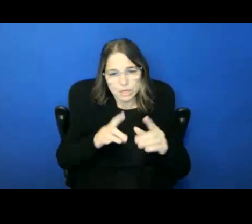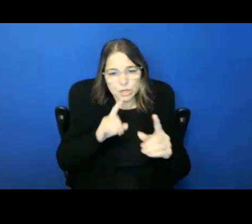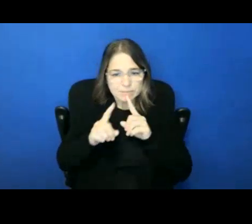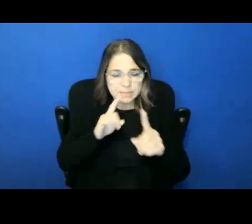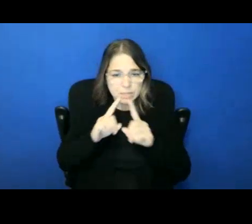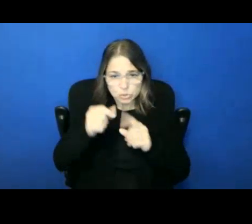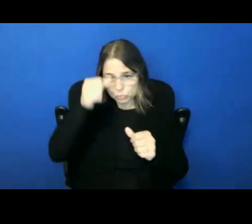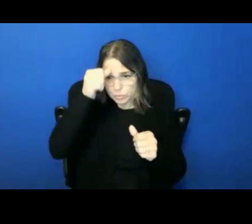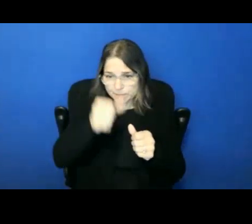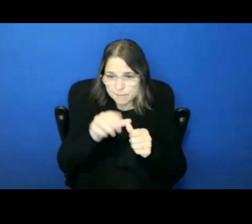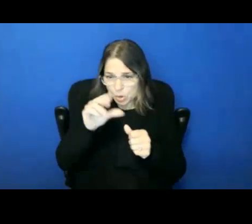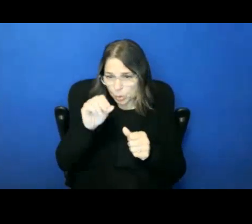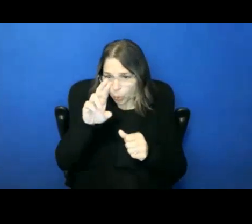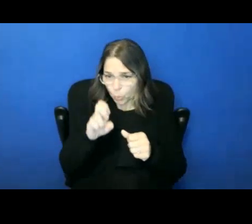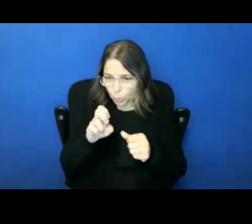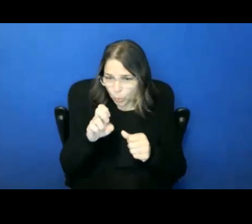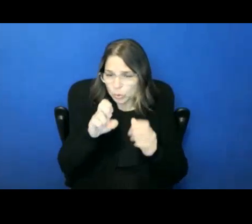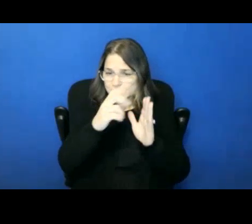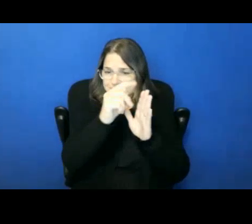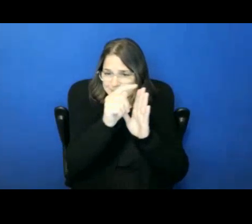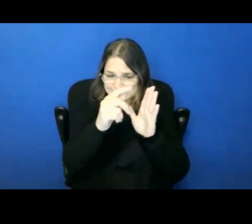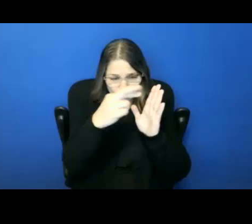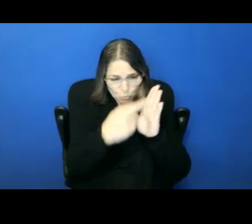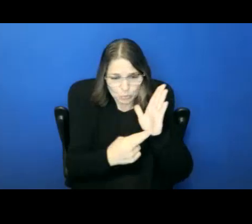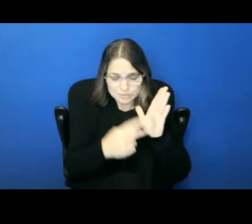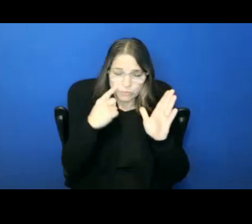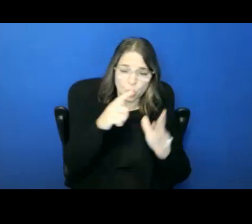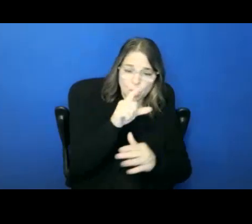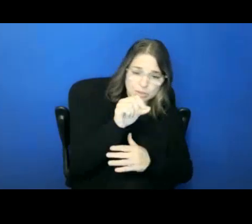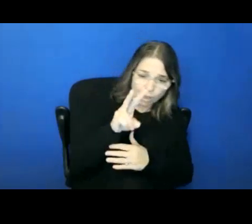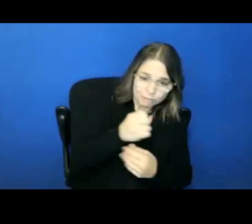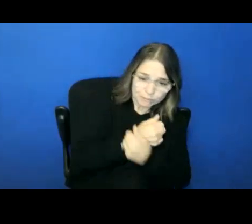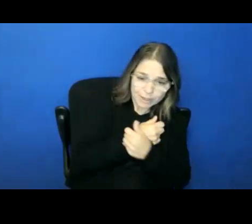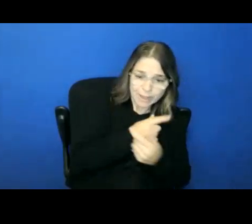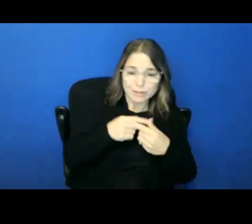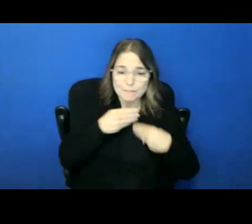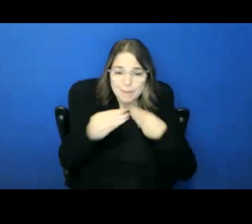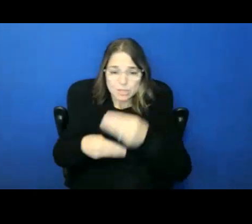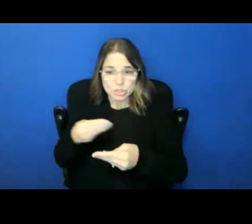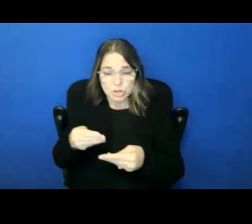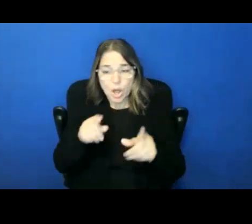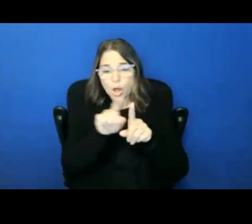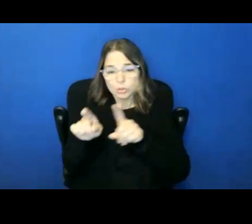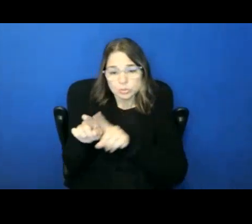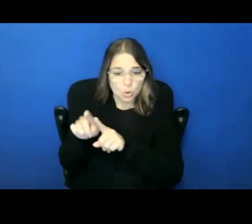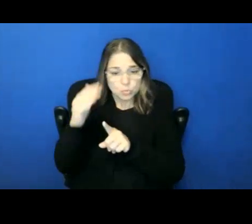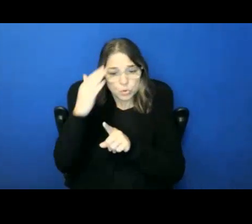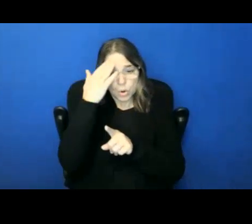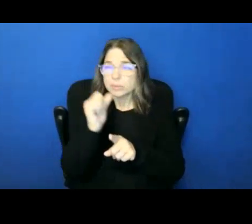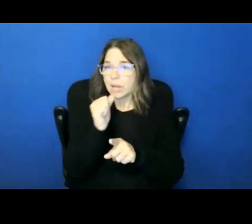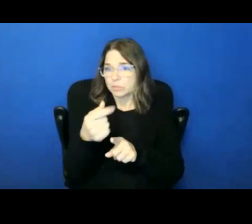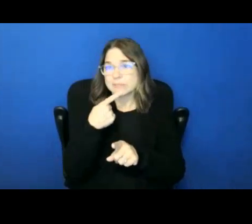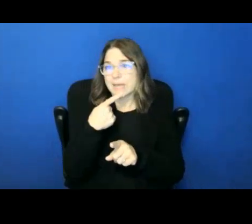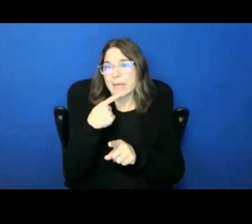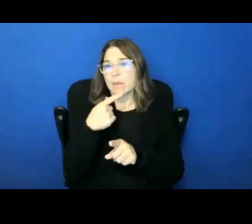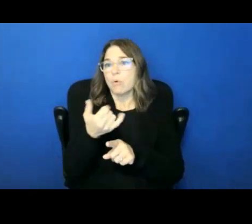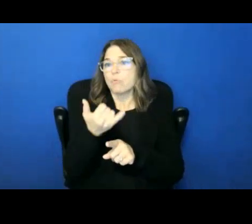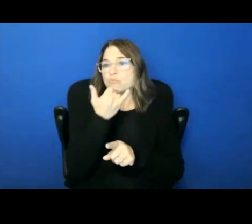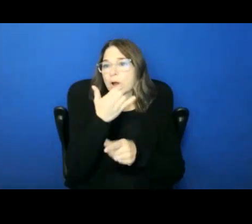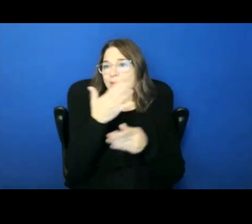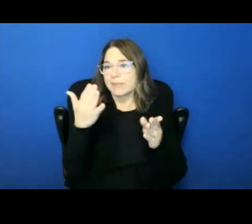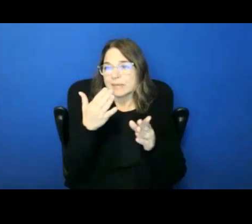core tenets of love and compassion, then they also know not to say the wrong things that then will turn you away